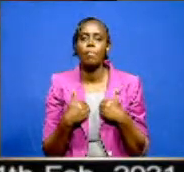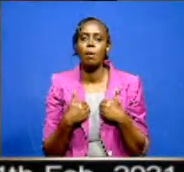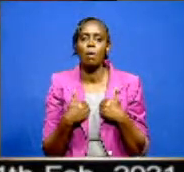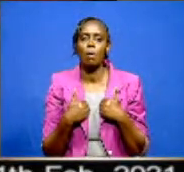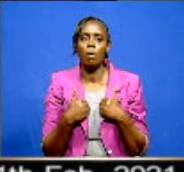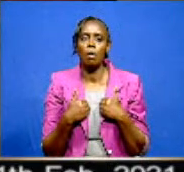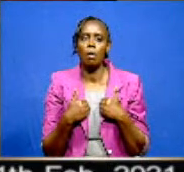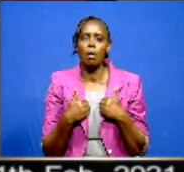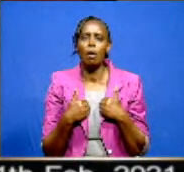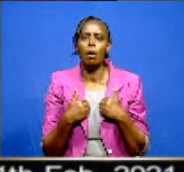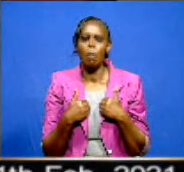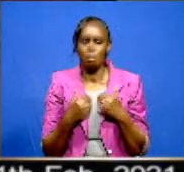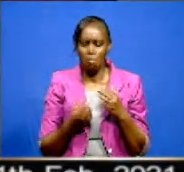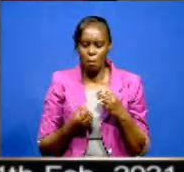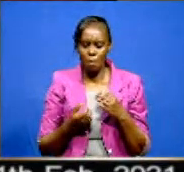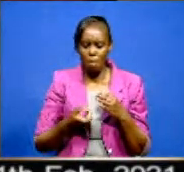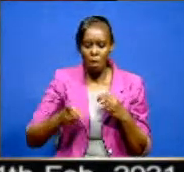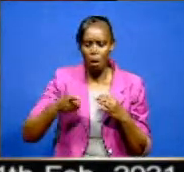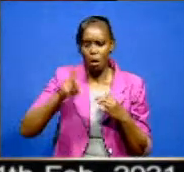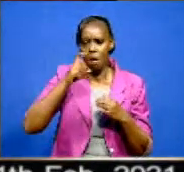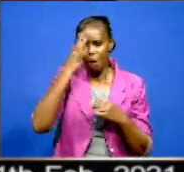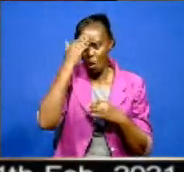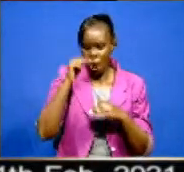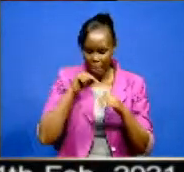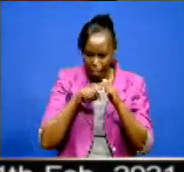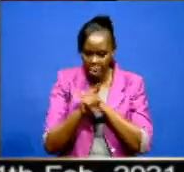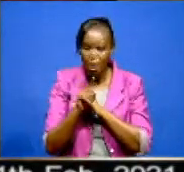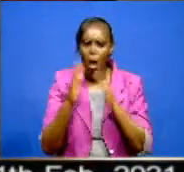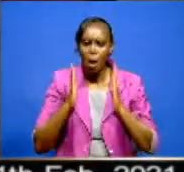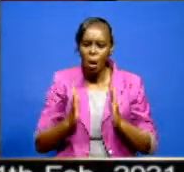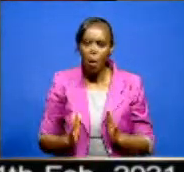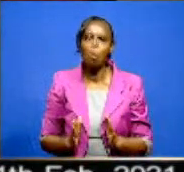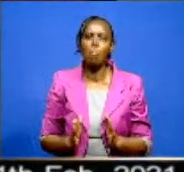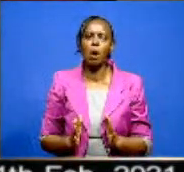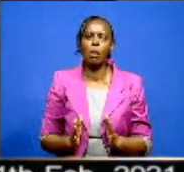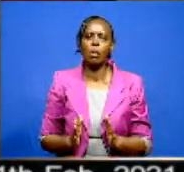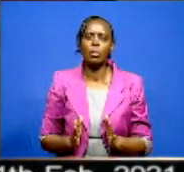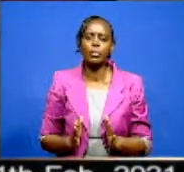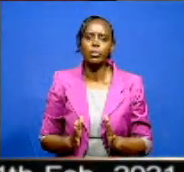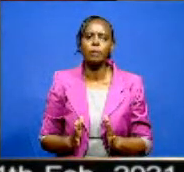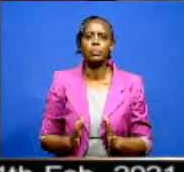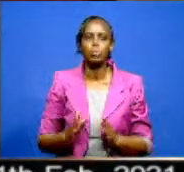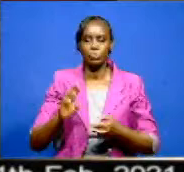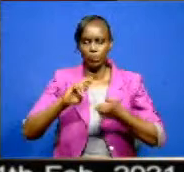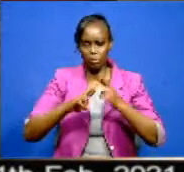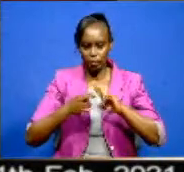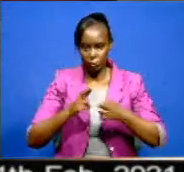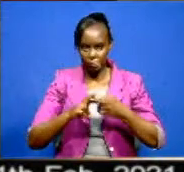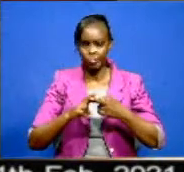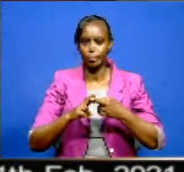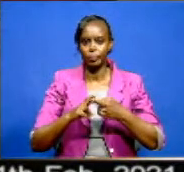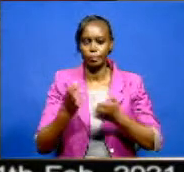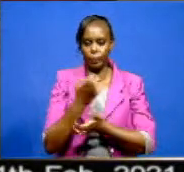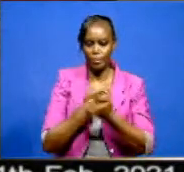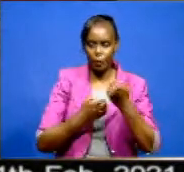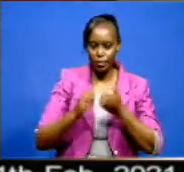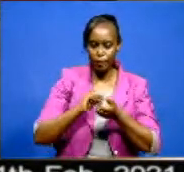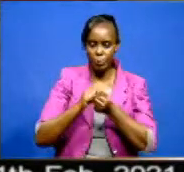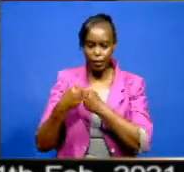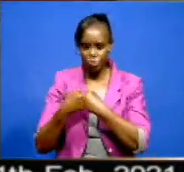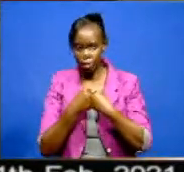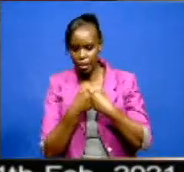have been rising rapidly due to encroaching human population, rapid economic